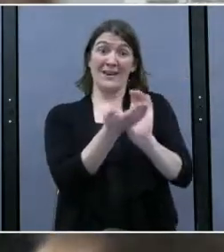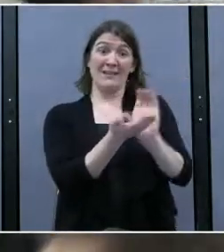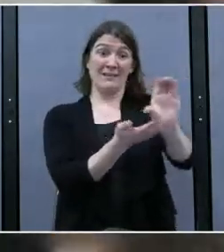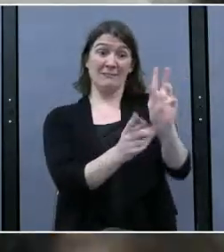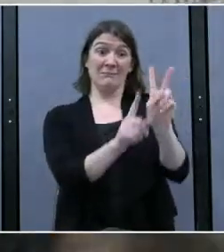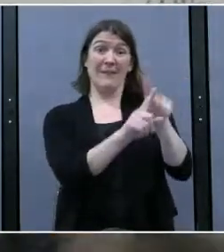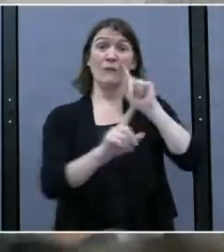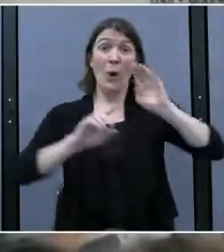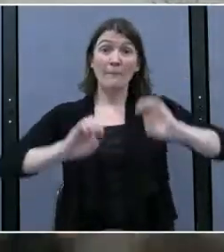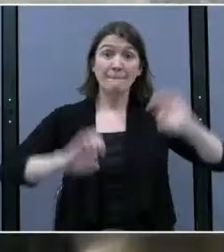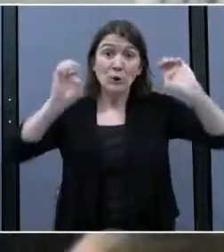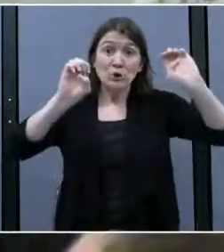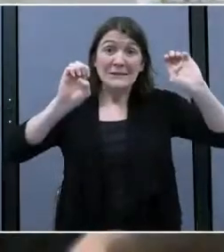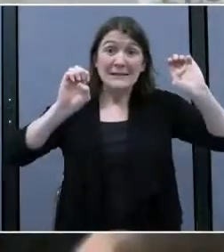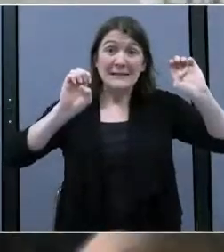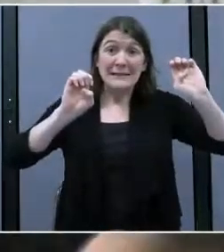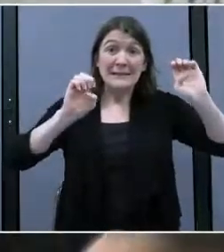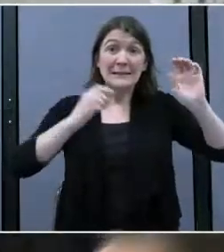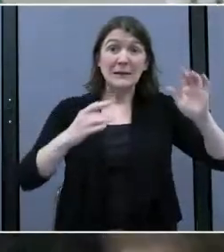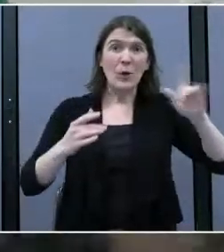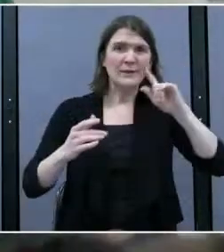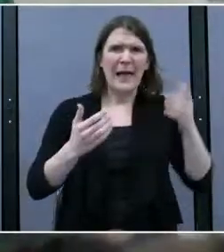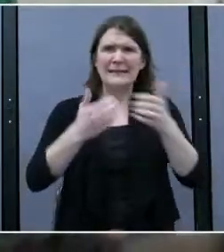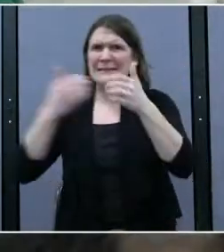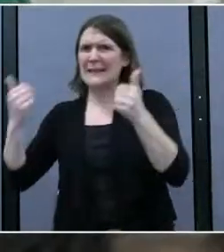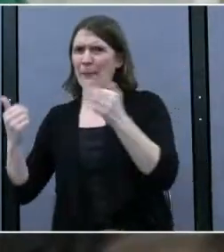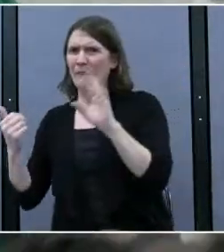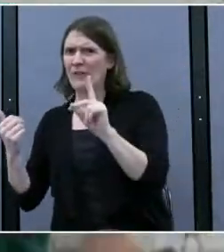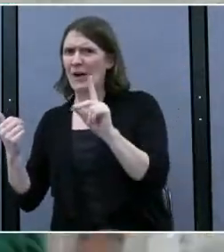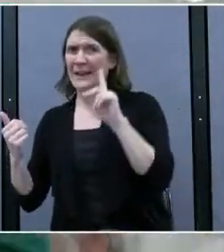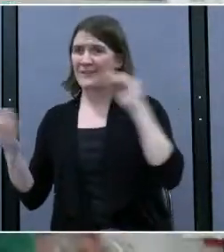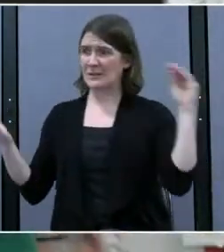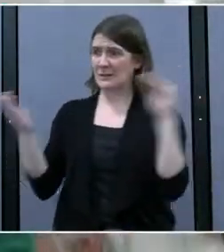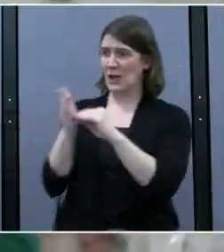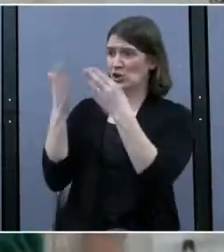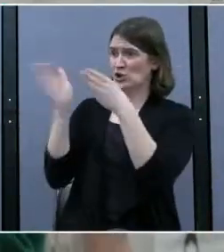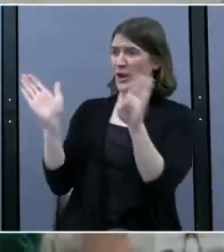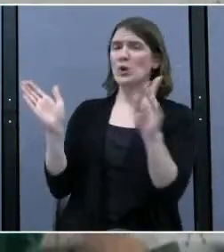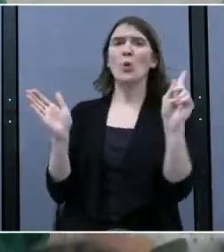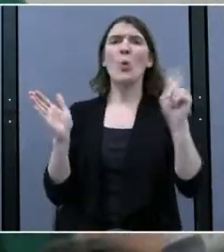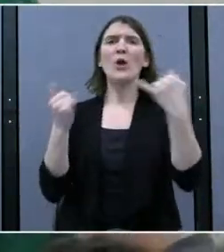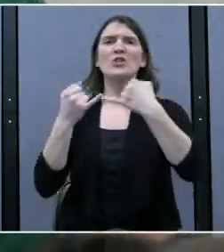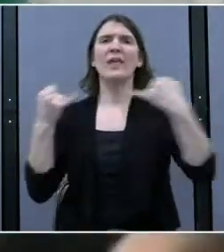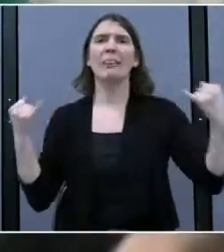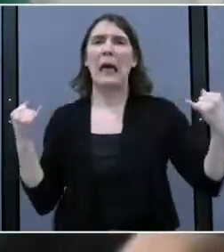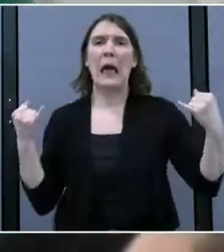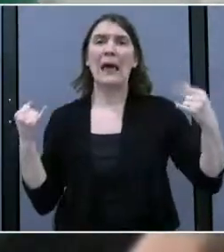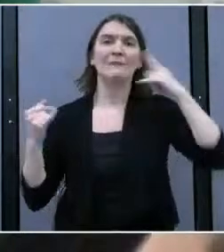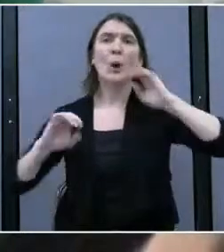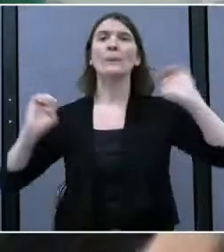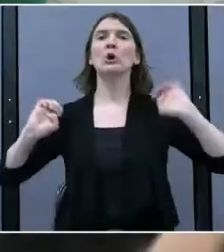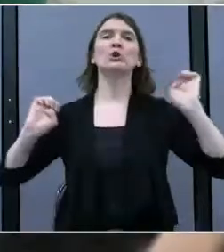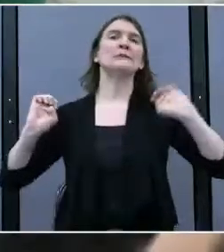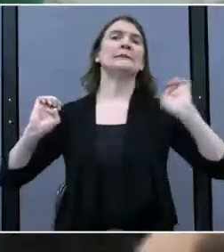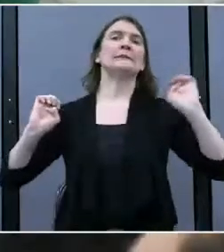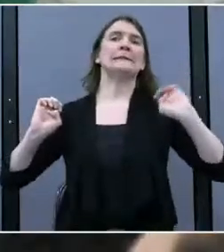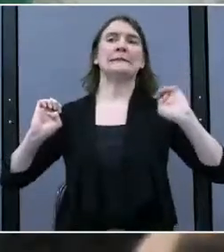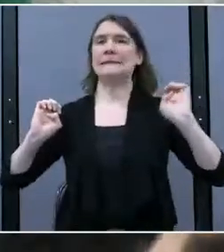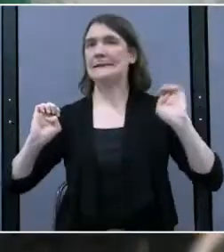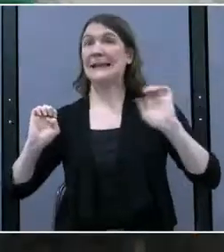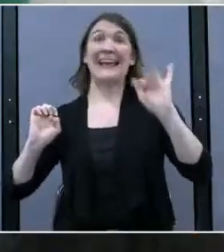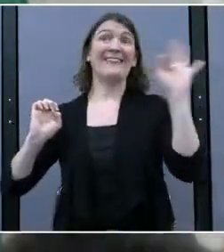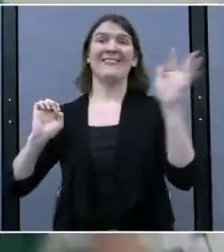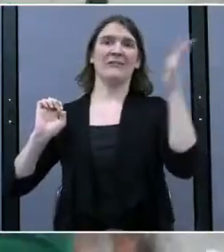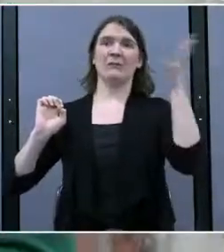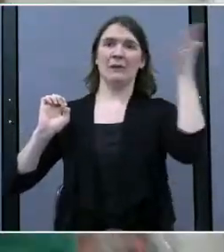emergency events, or is that in a different fund? And if it is in the general fund, is there a line item for that, of how much money we put aside in case of,